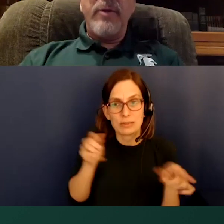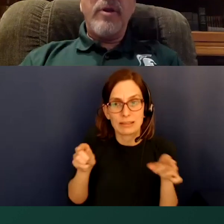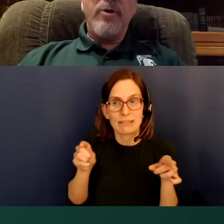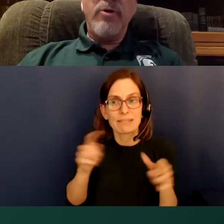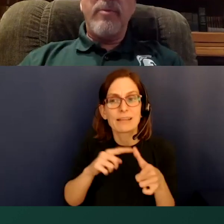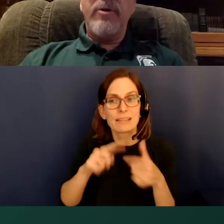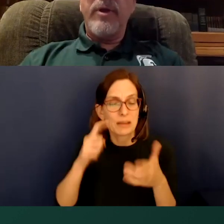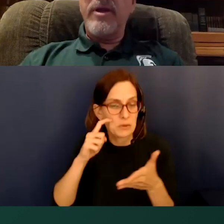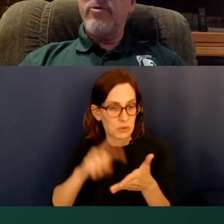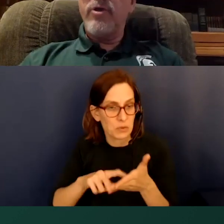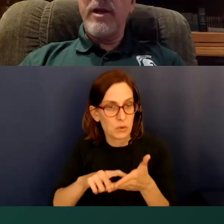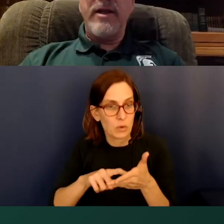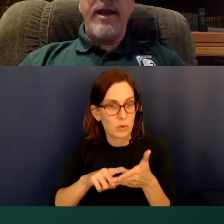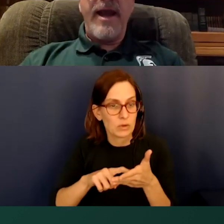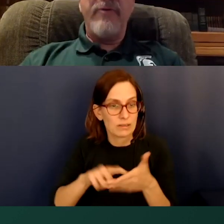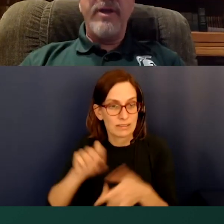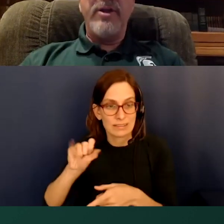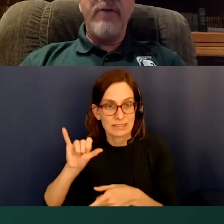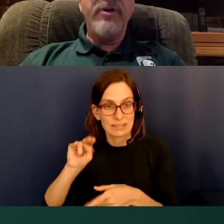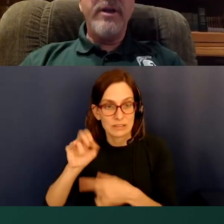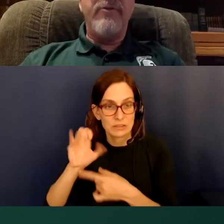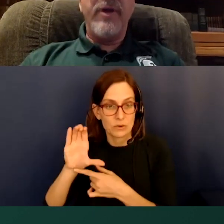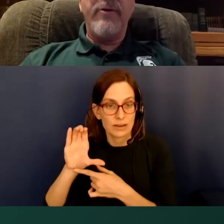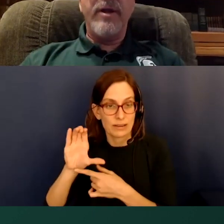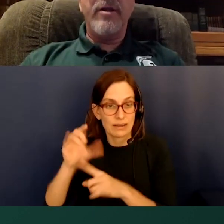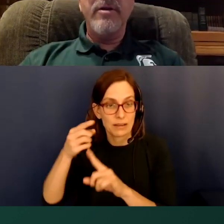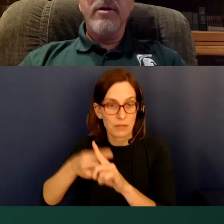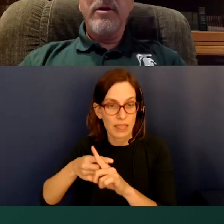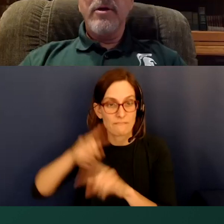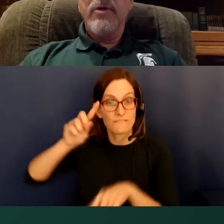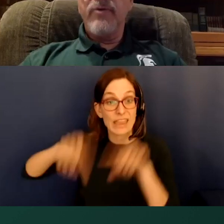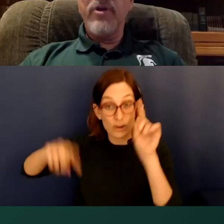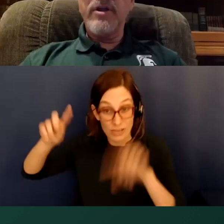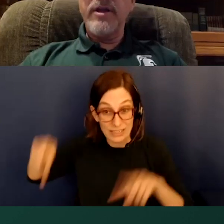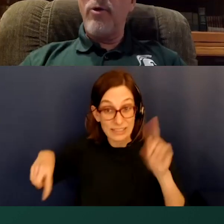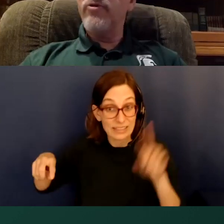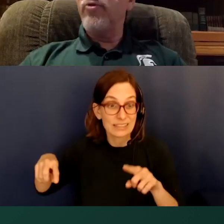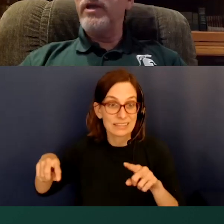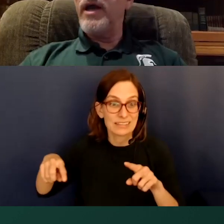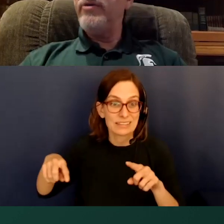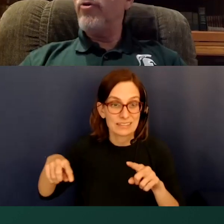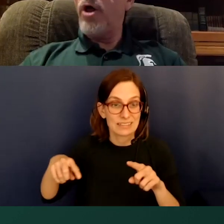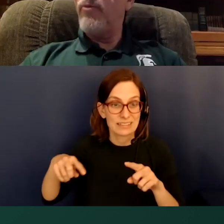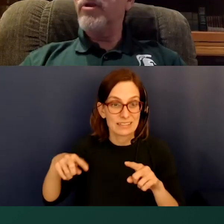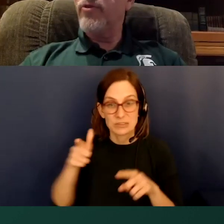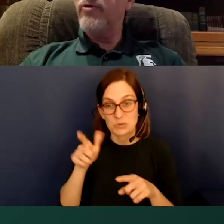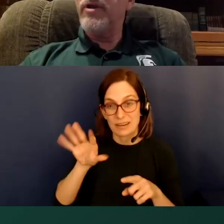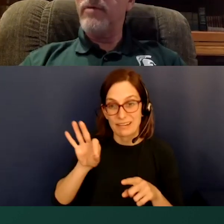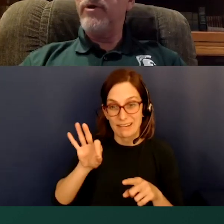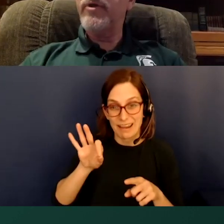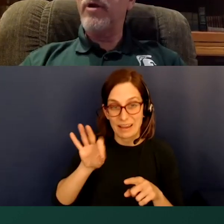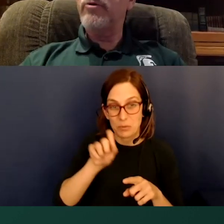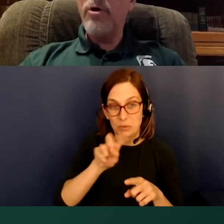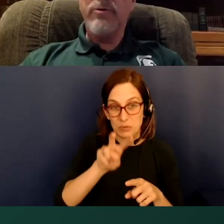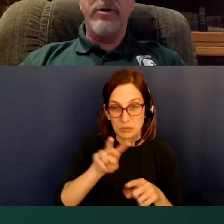that this synodic month is not 29 and a half. It definitely varies from just a little over 29 to almost 30.